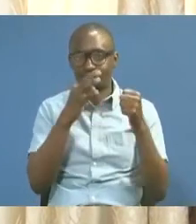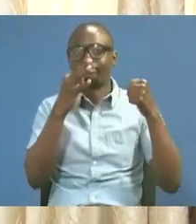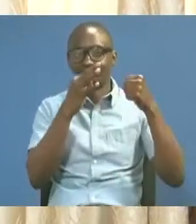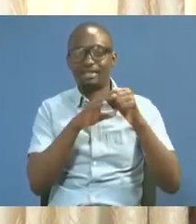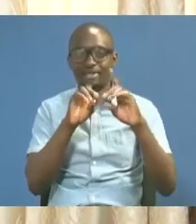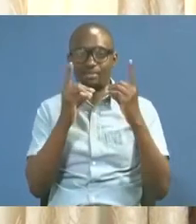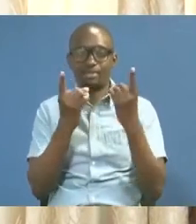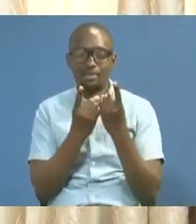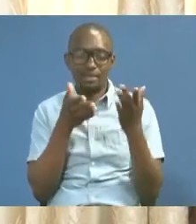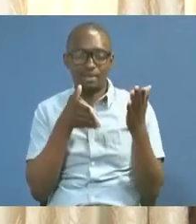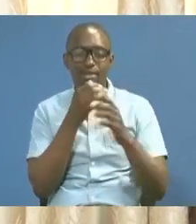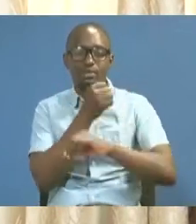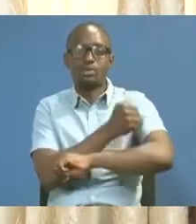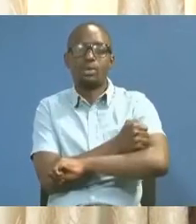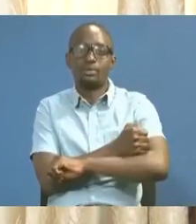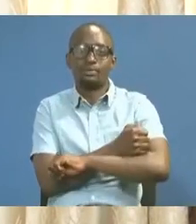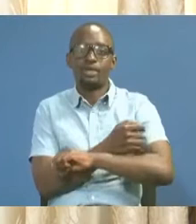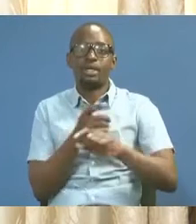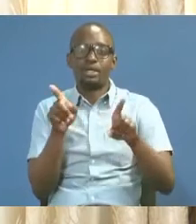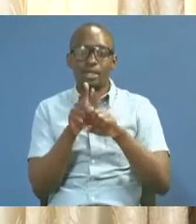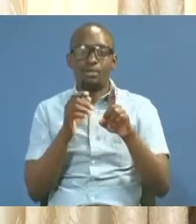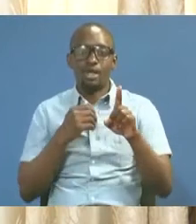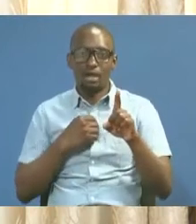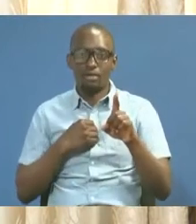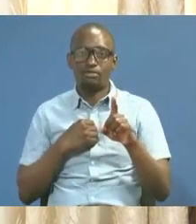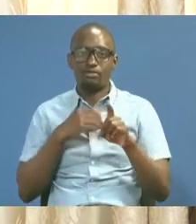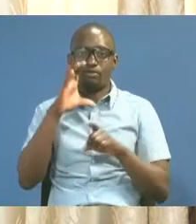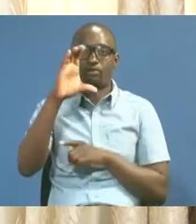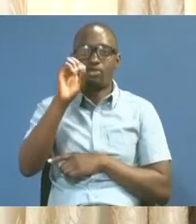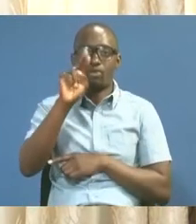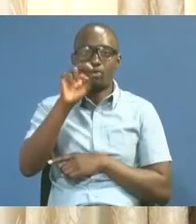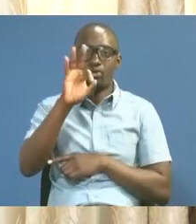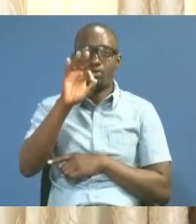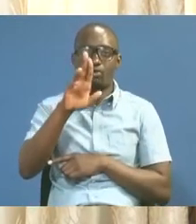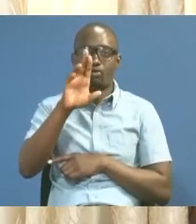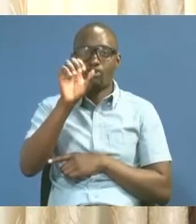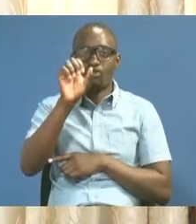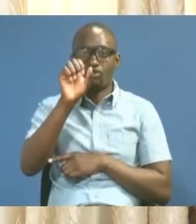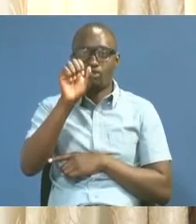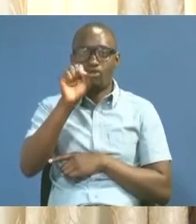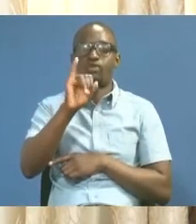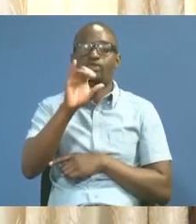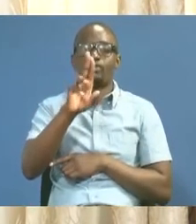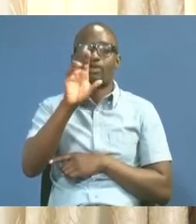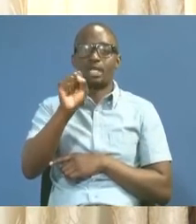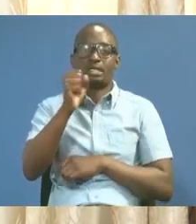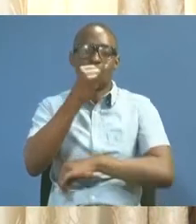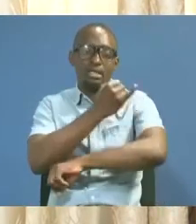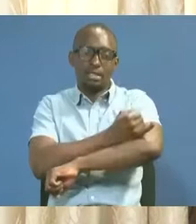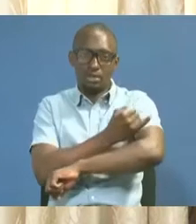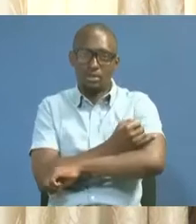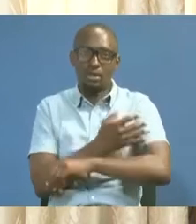in this school. The school also houses Confucius Institute. As much as